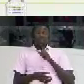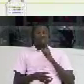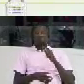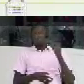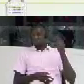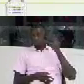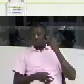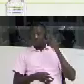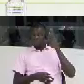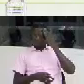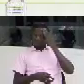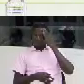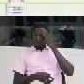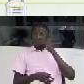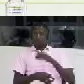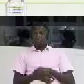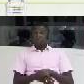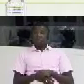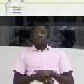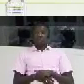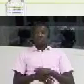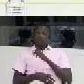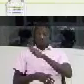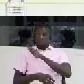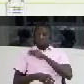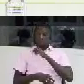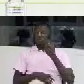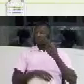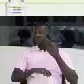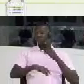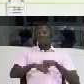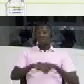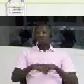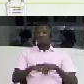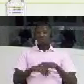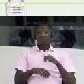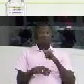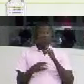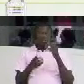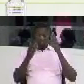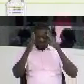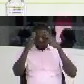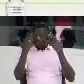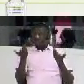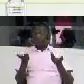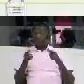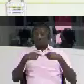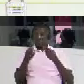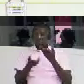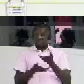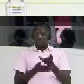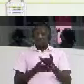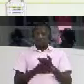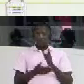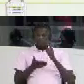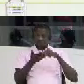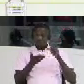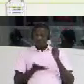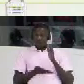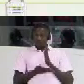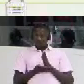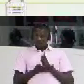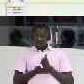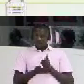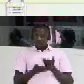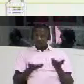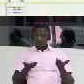Yes, I should be aware. You have also said that there are circumstances in which you are normally not aware. Is that correct? Wax nga tamit ne